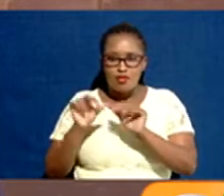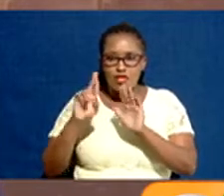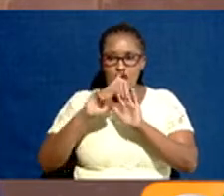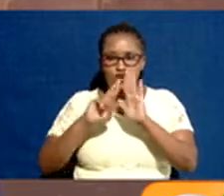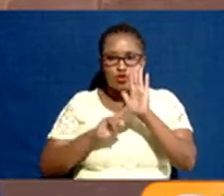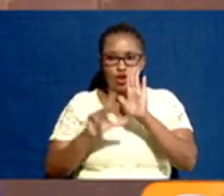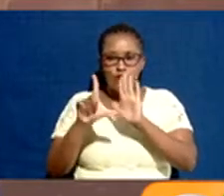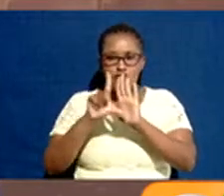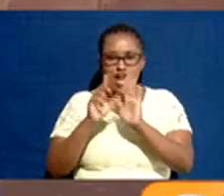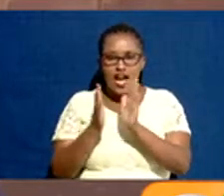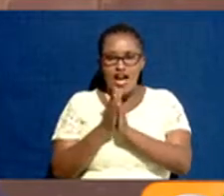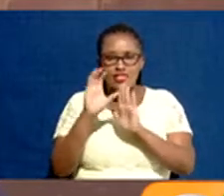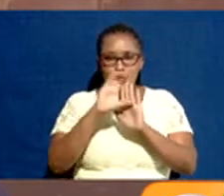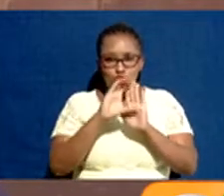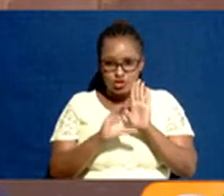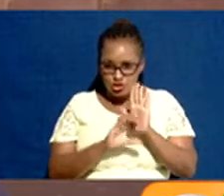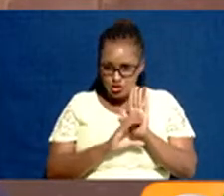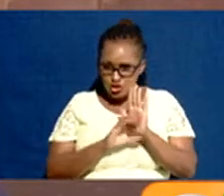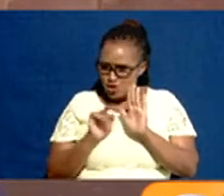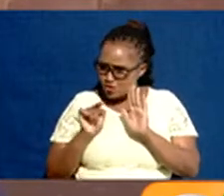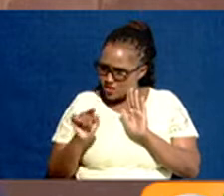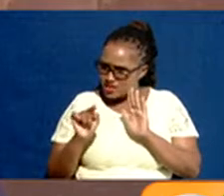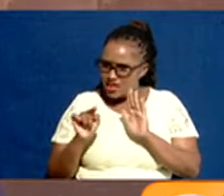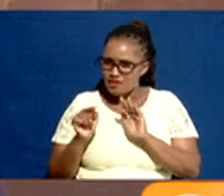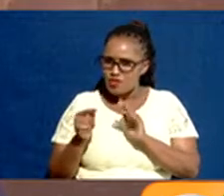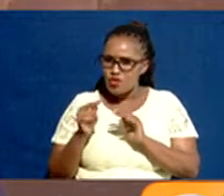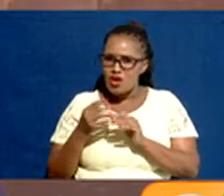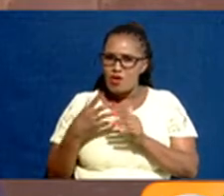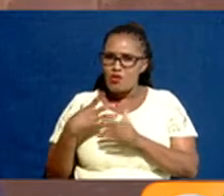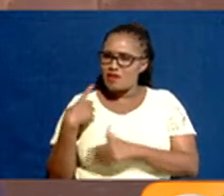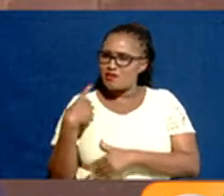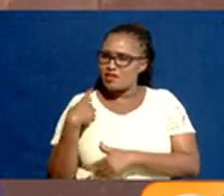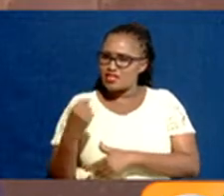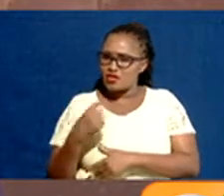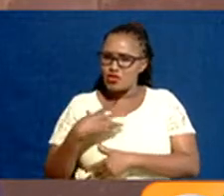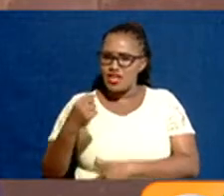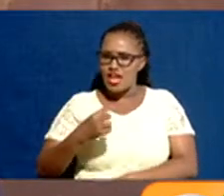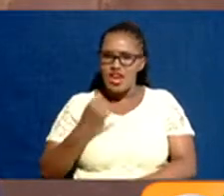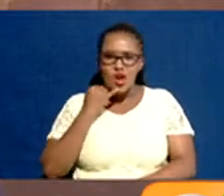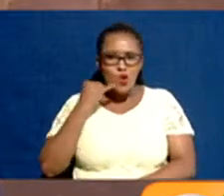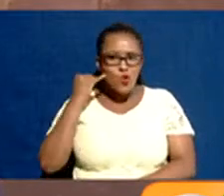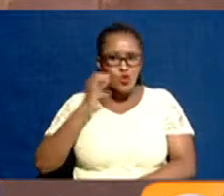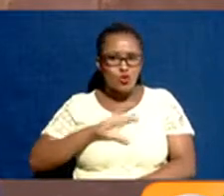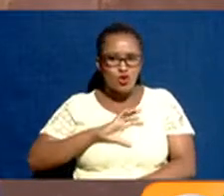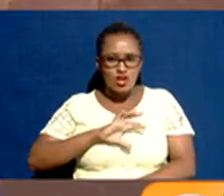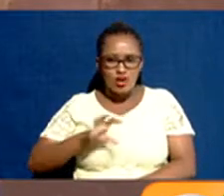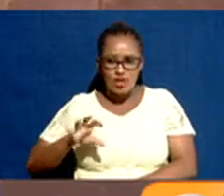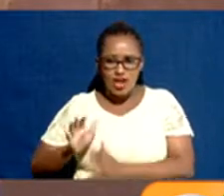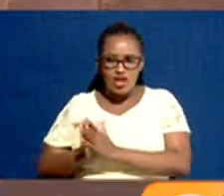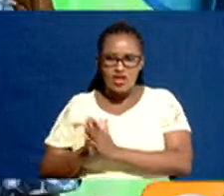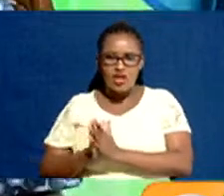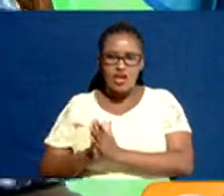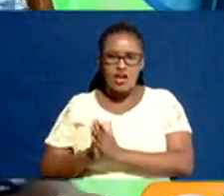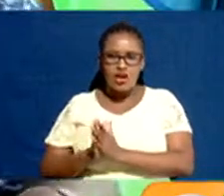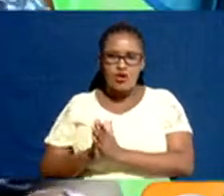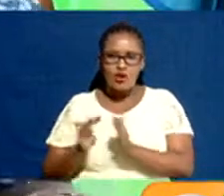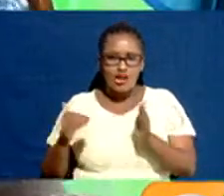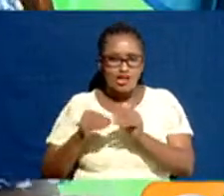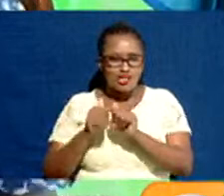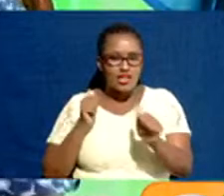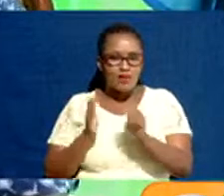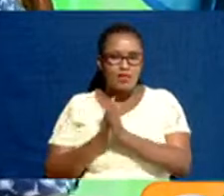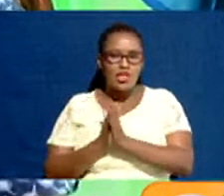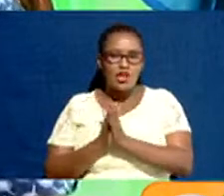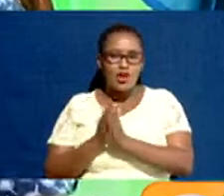and constitutionalism. Mm. You were recently in Nakuru County in defiance of a court order. Why?